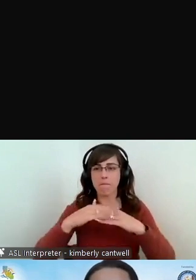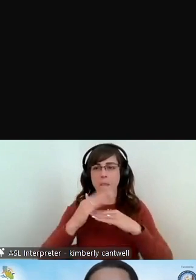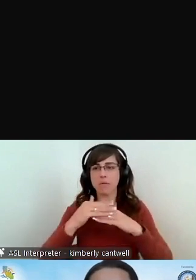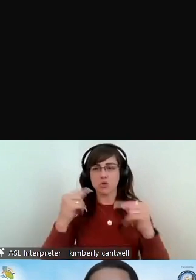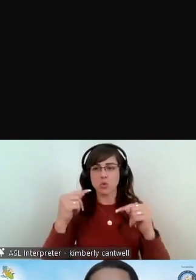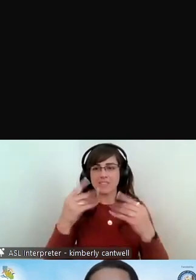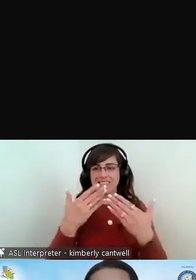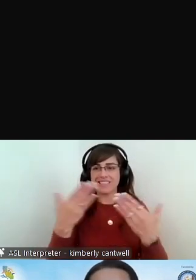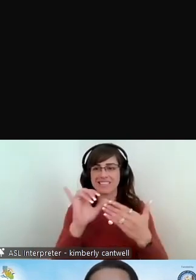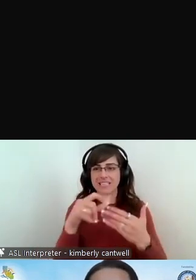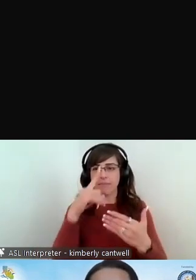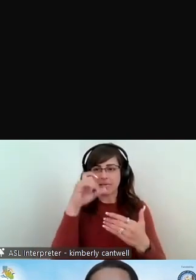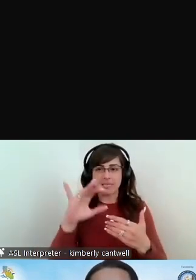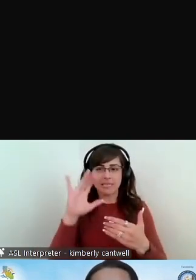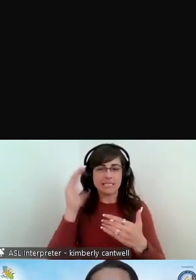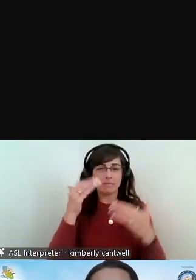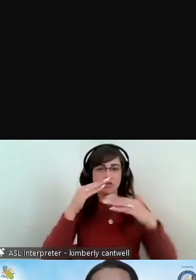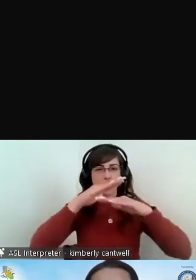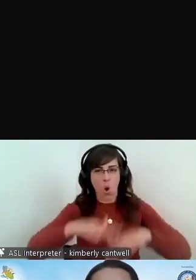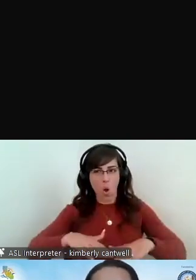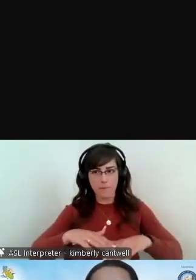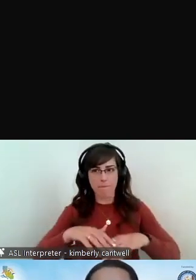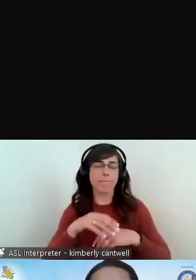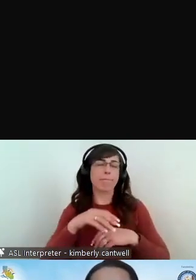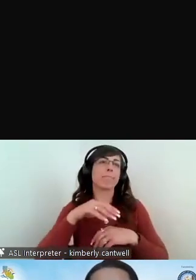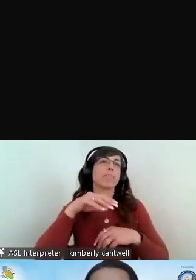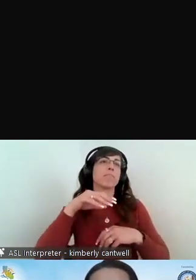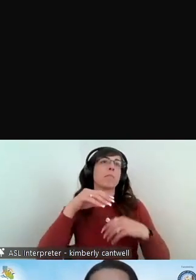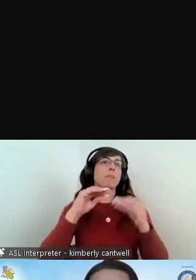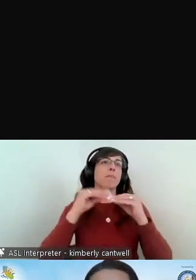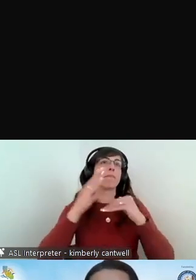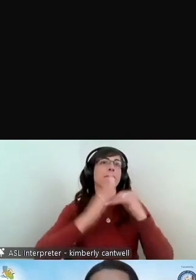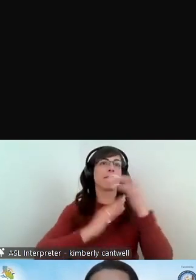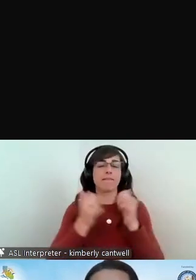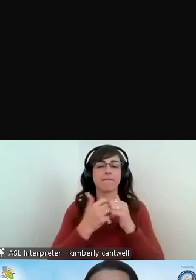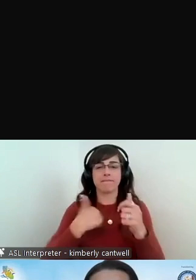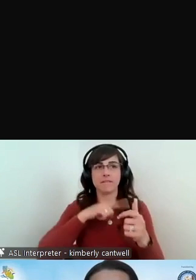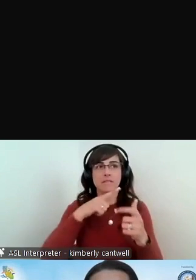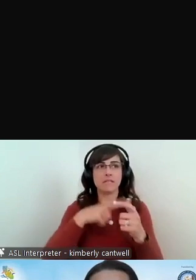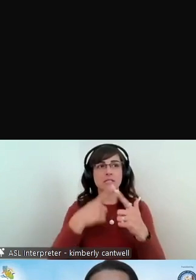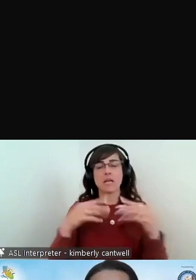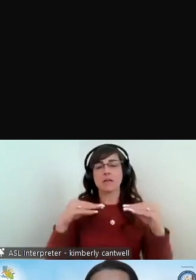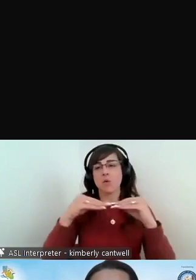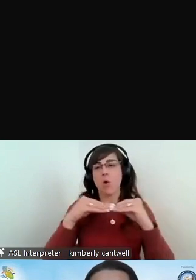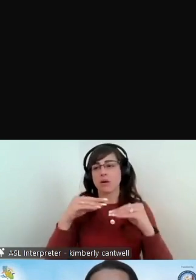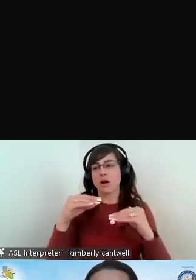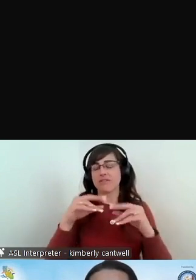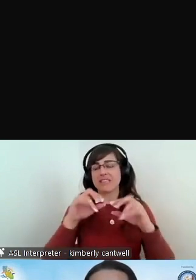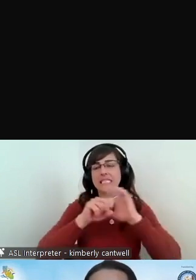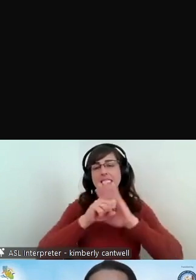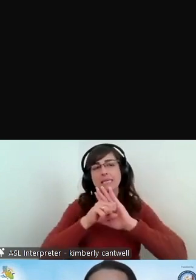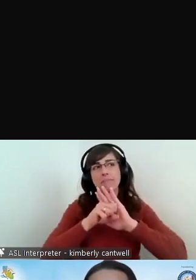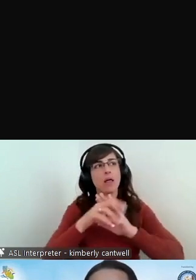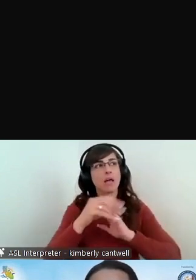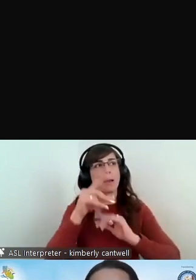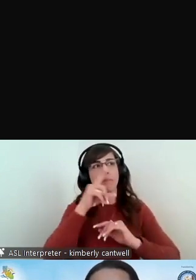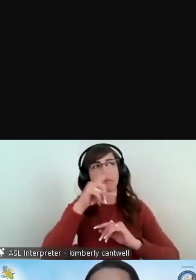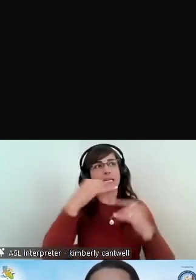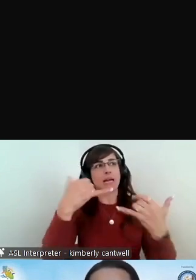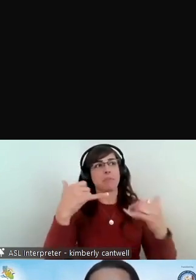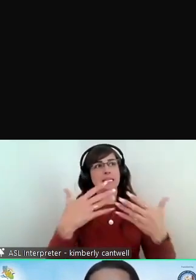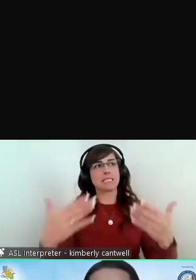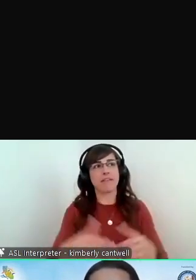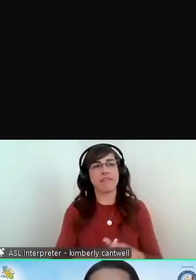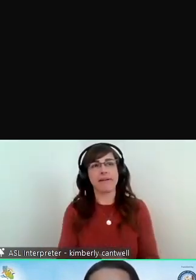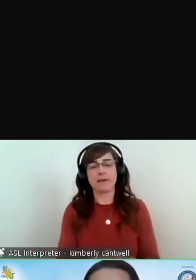because that really seems to calm them down and becomes more comfortable with us. And then we'll go to more of the symbolic and pretend play stuff.